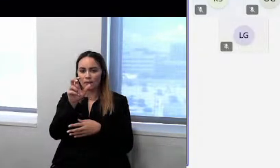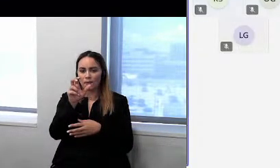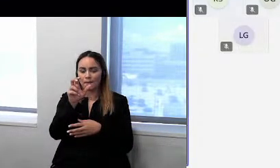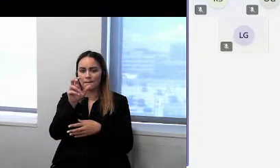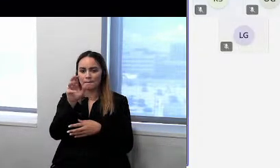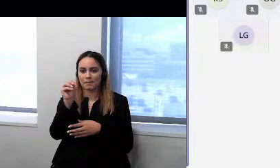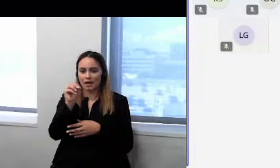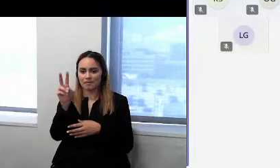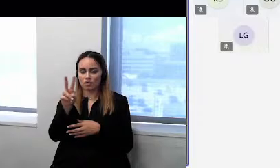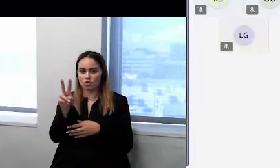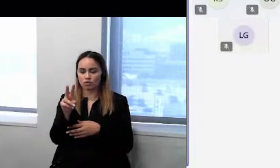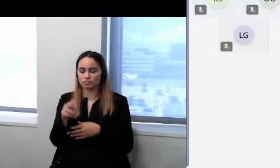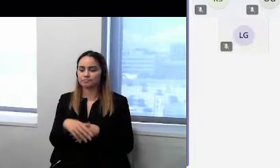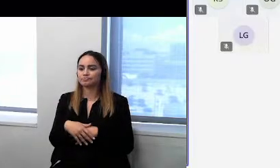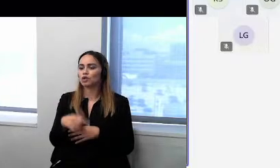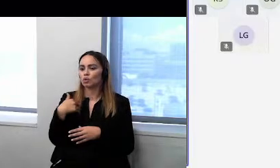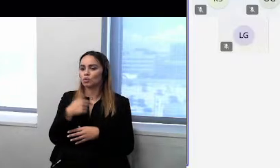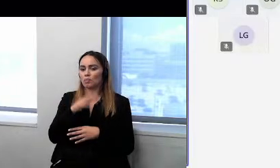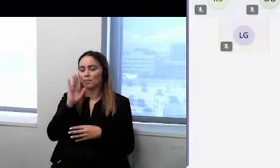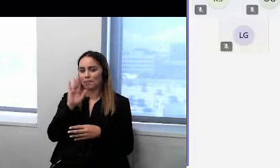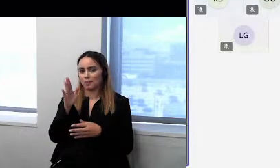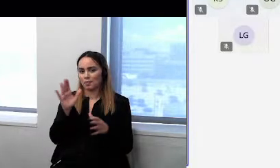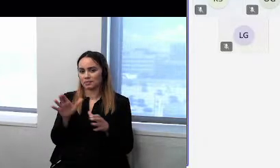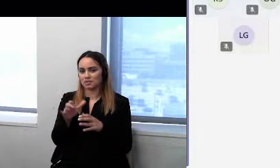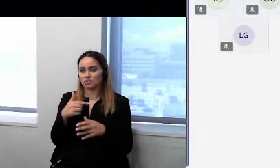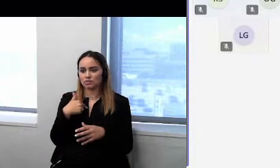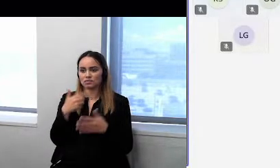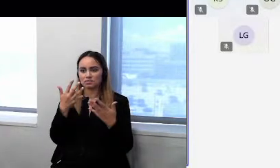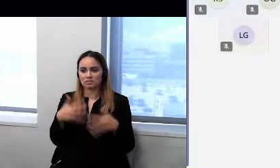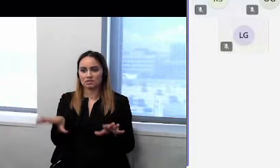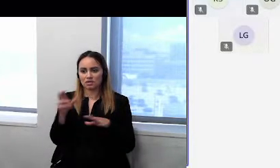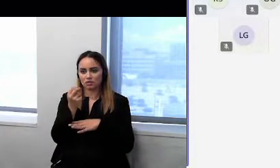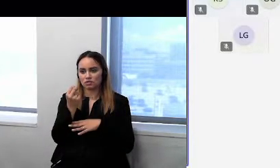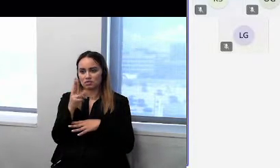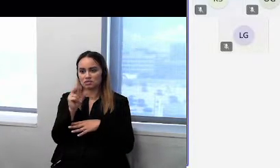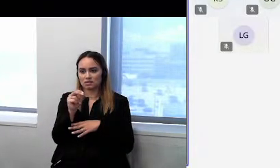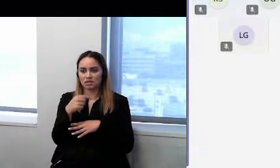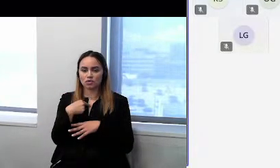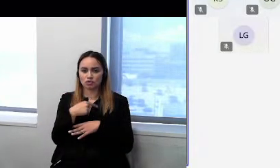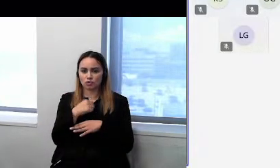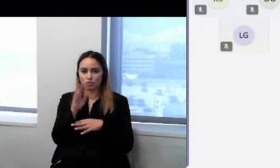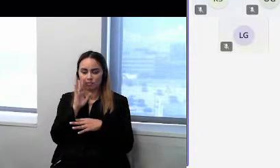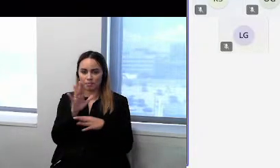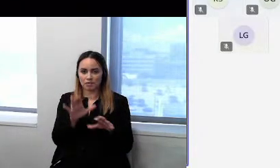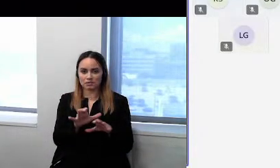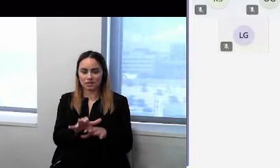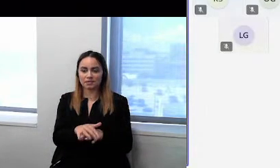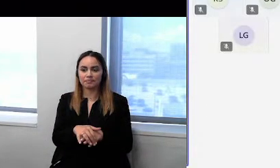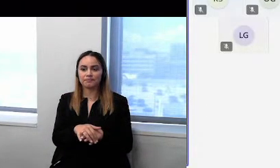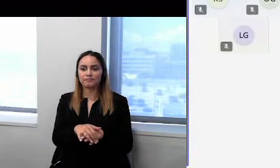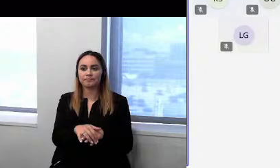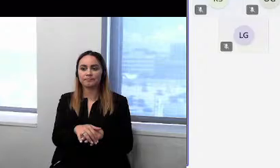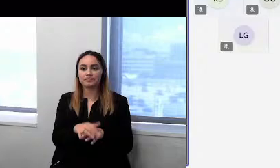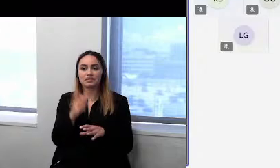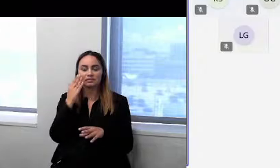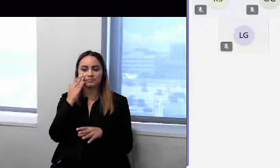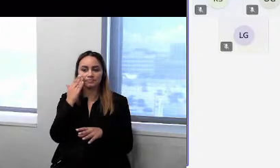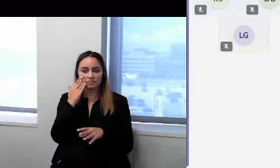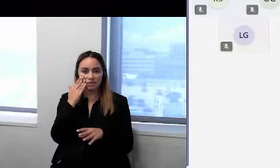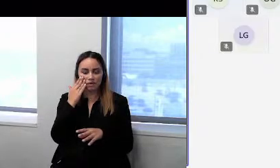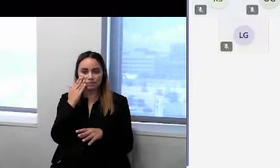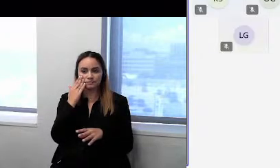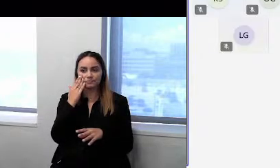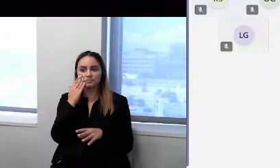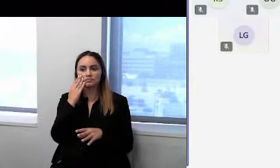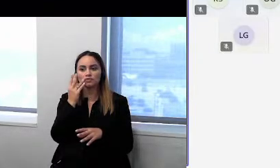that. yes, sir. I did promise we would stop at 12:30, and so this is what we're going to do. I know there's probably two urges that people have. One is to